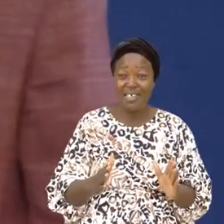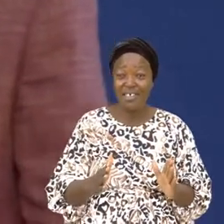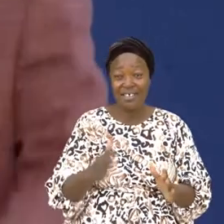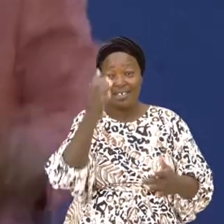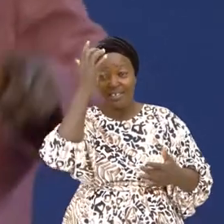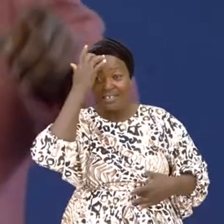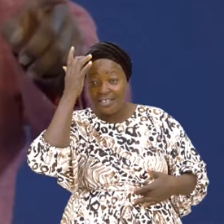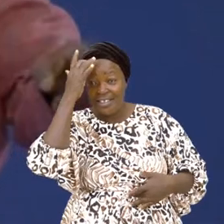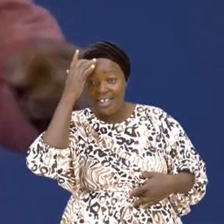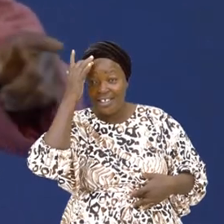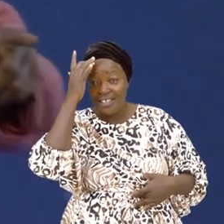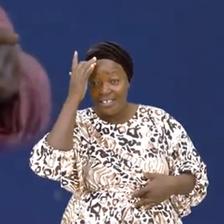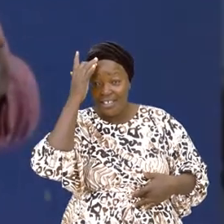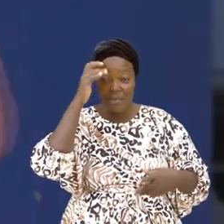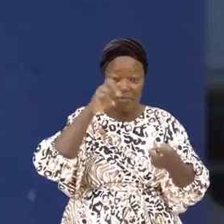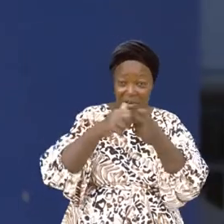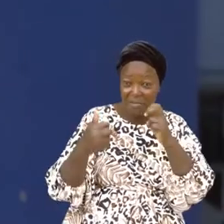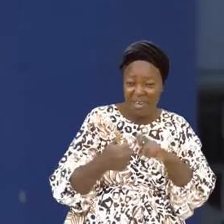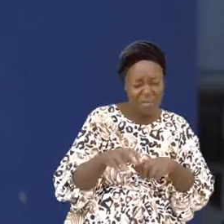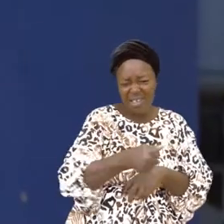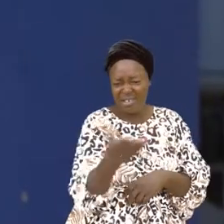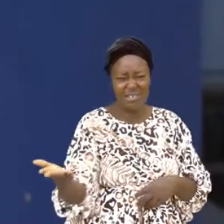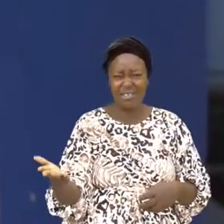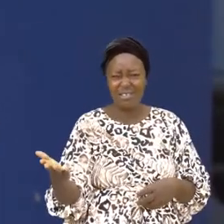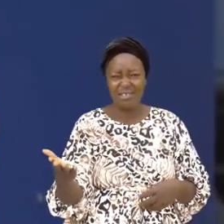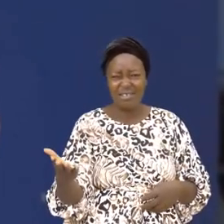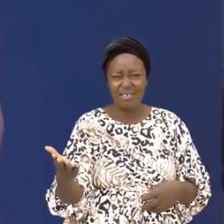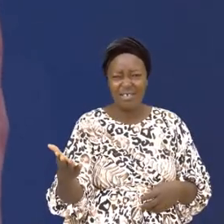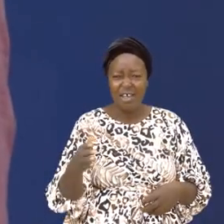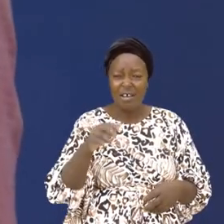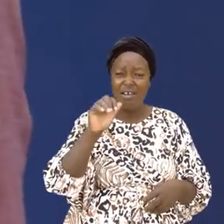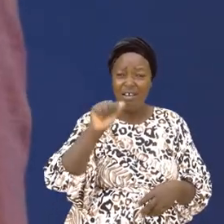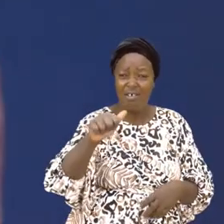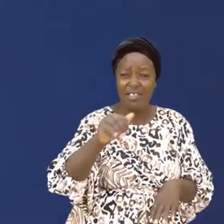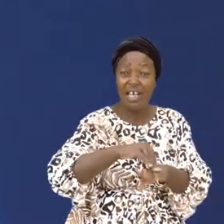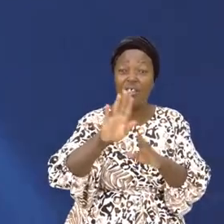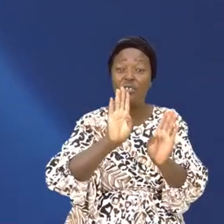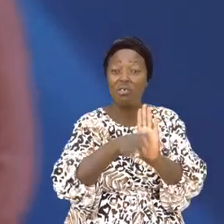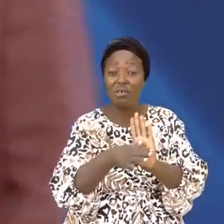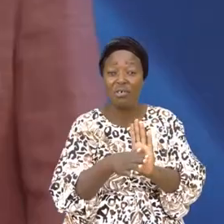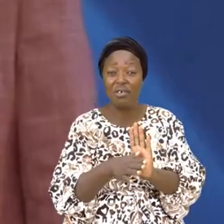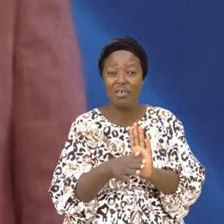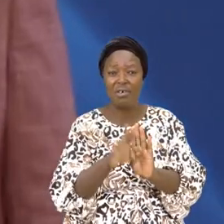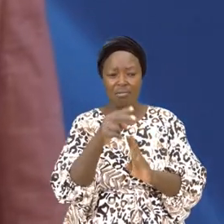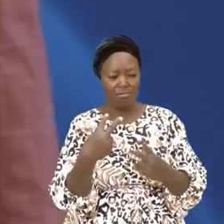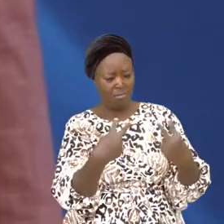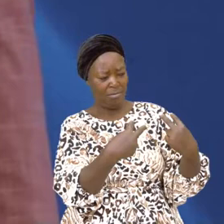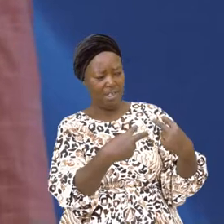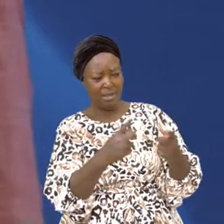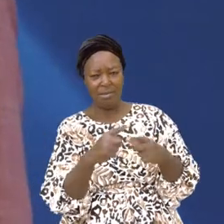sickness, infirmity, whatever, knocks at your door, you look there and